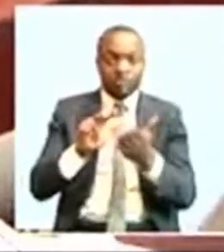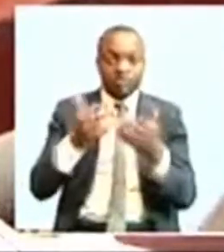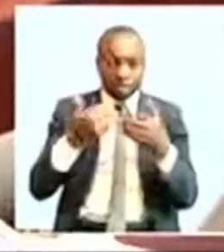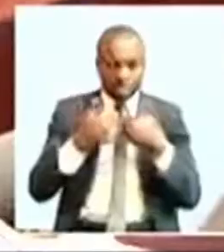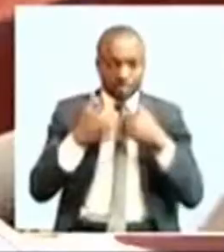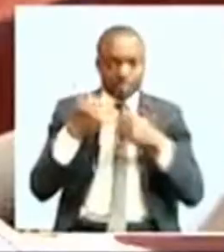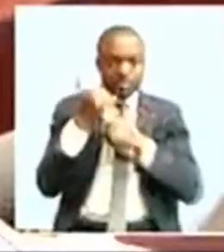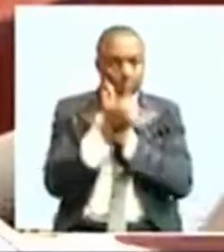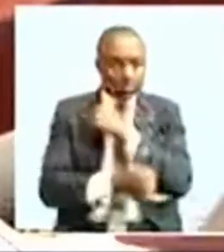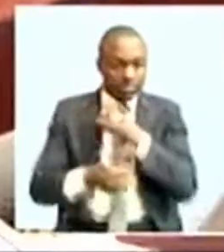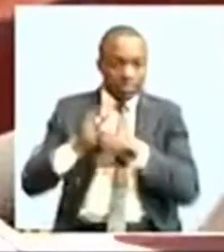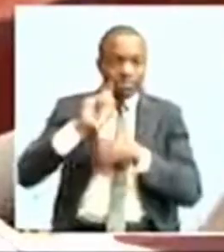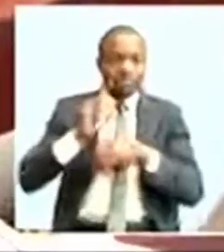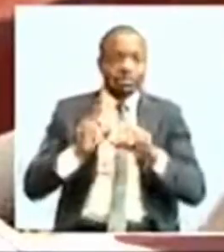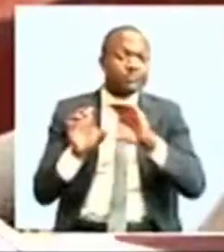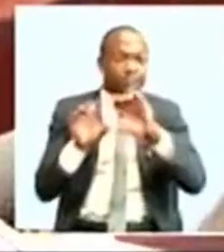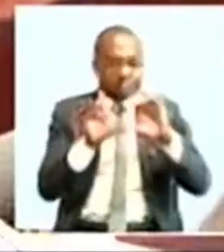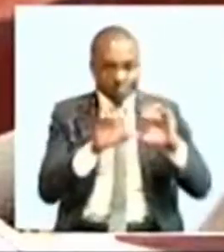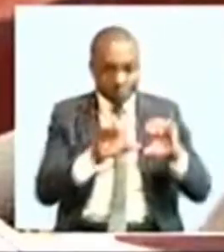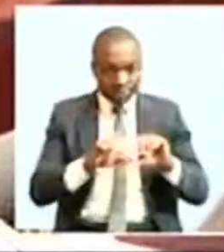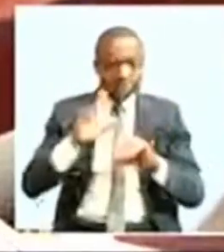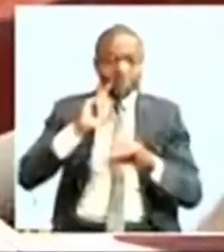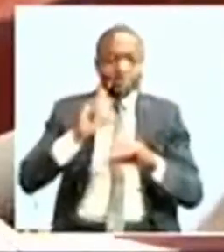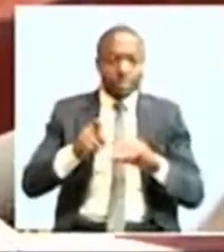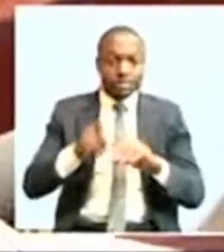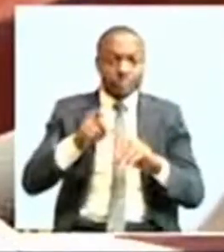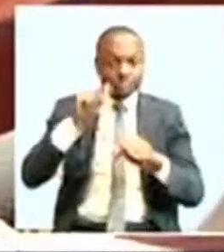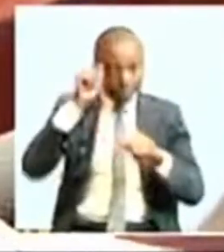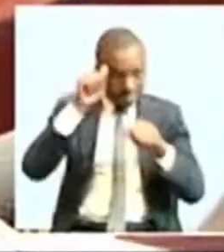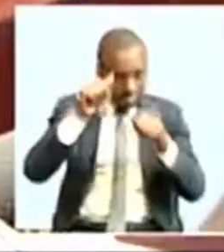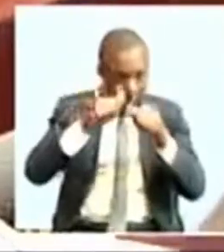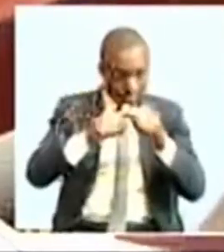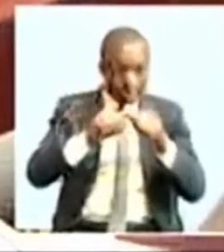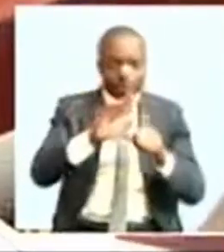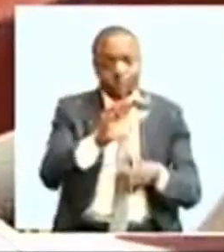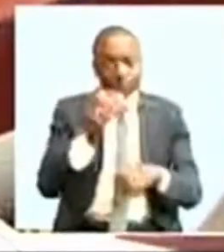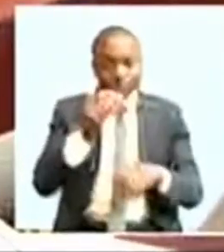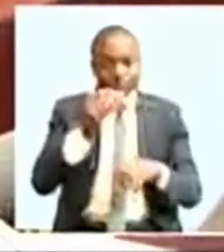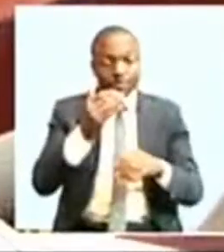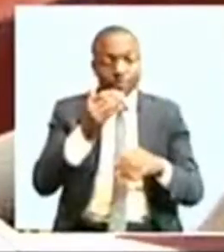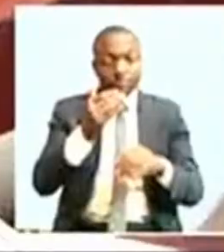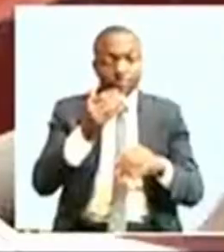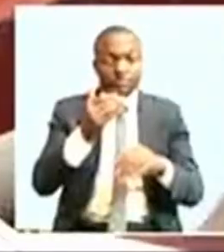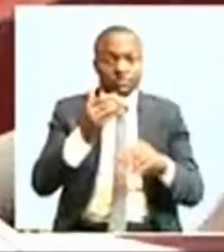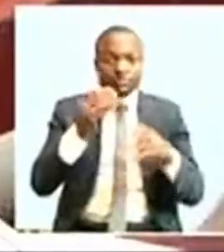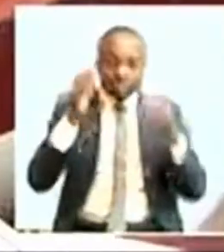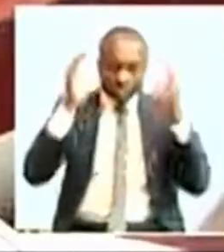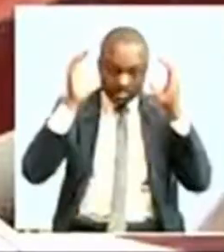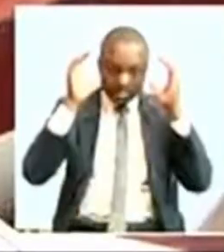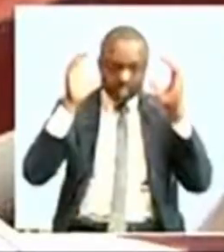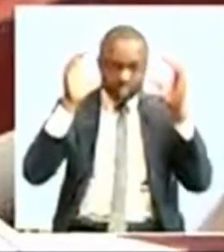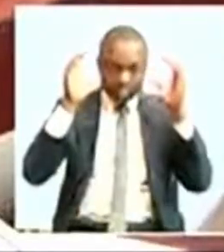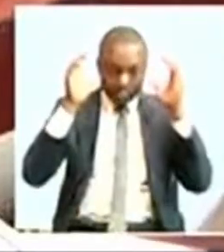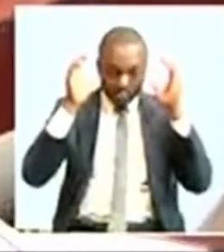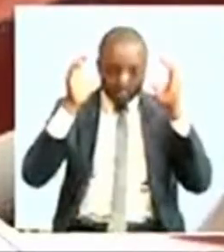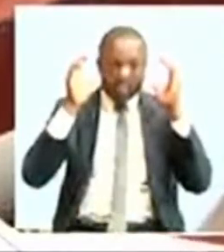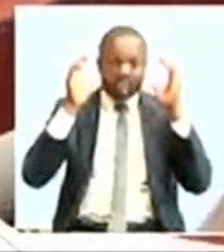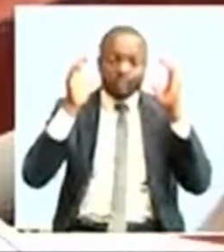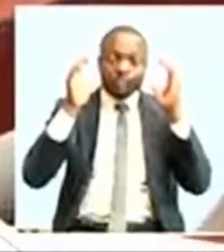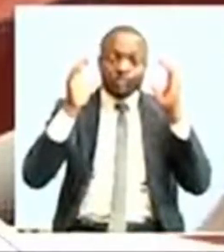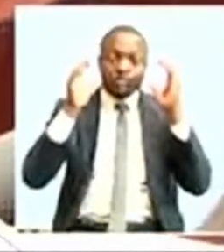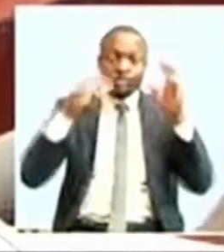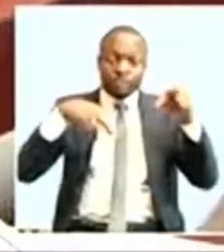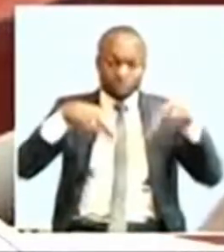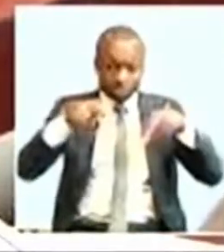do in line with what we've agreed to. So there needs to be a consensus, and it also comes back to the diplomatic ties that are there. We need to strengthen the dialogues that